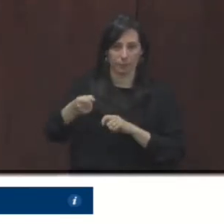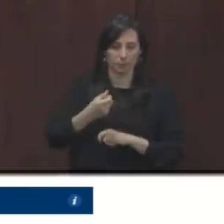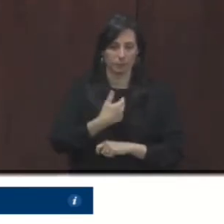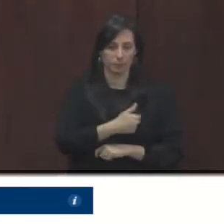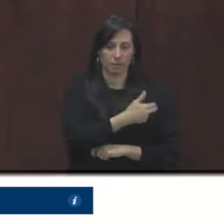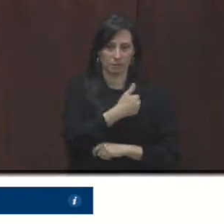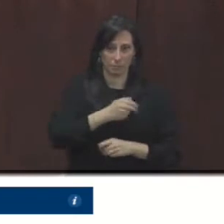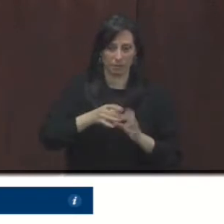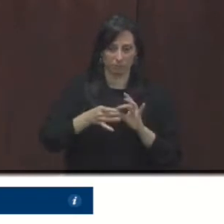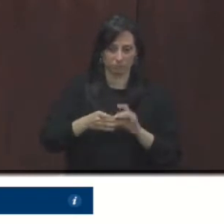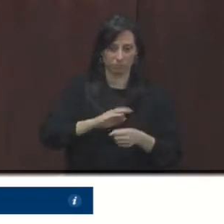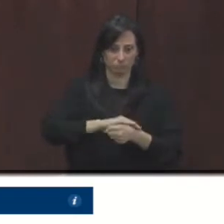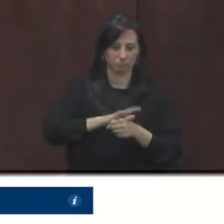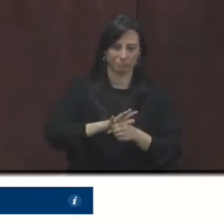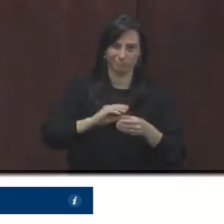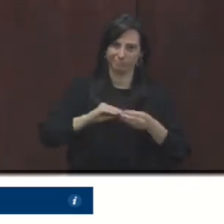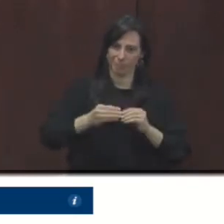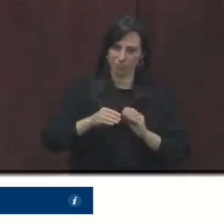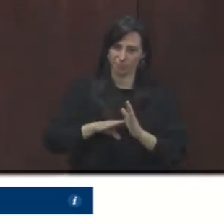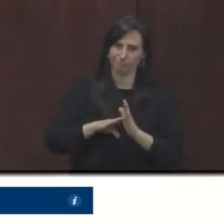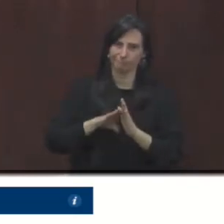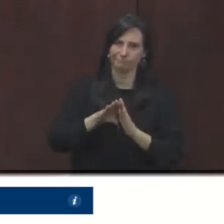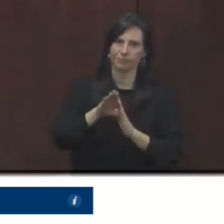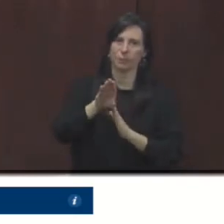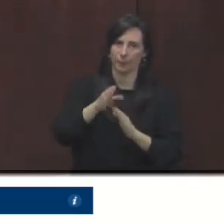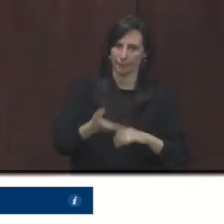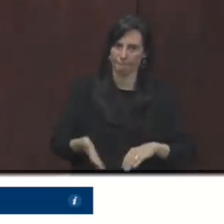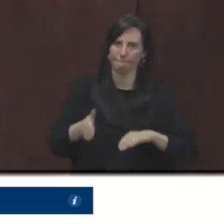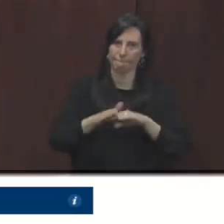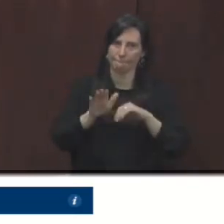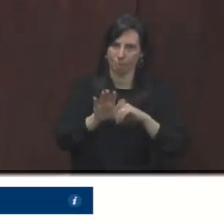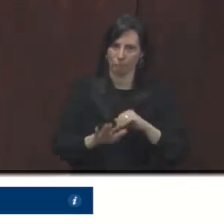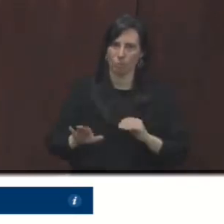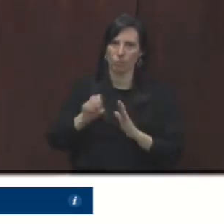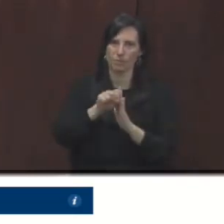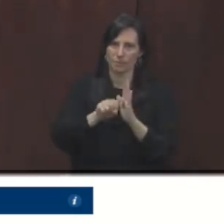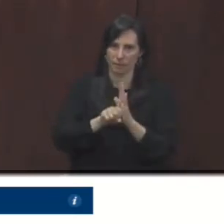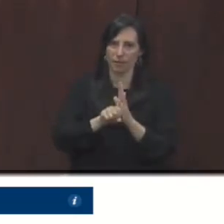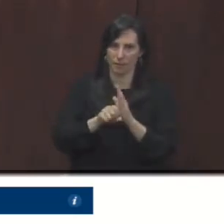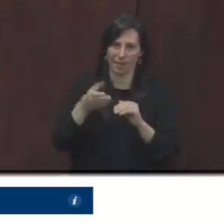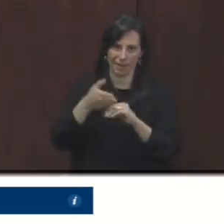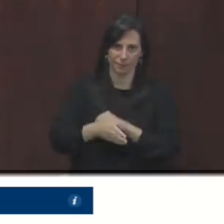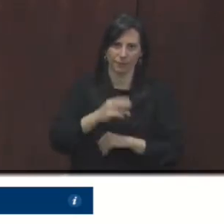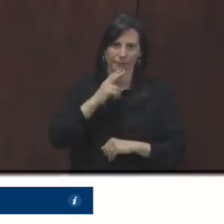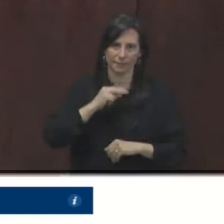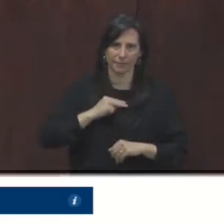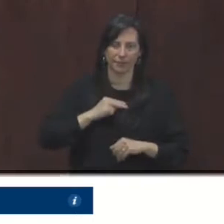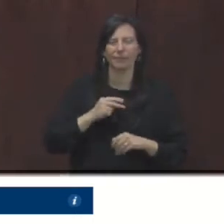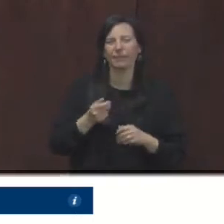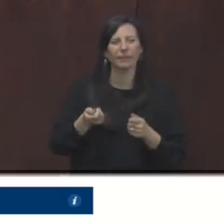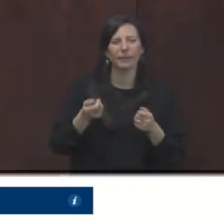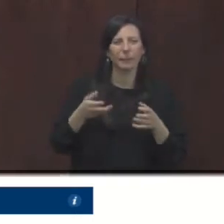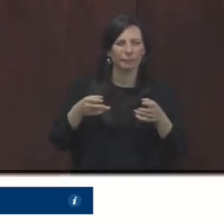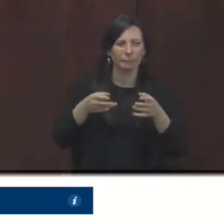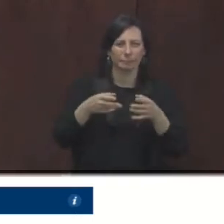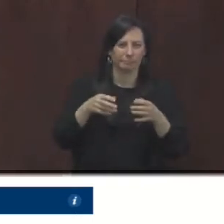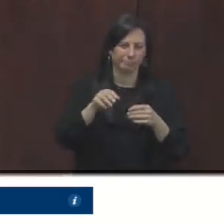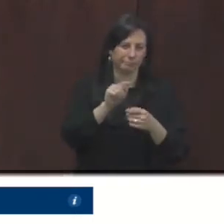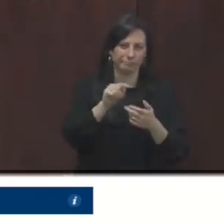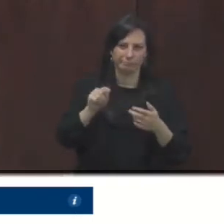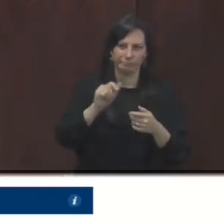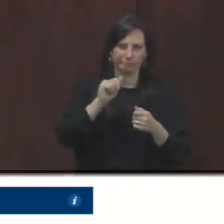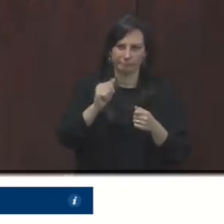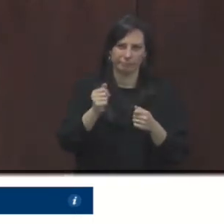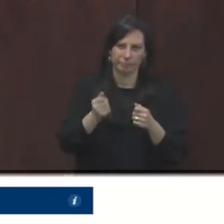COVID-19 has been on a steady incline statewide since just after Thanksgiving. And many areas of the state started to see that right before